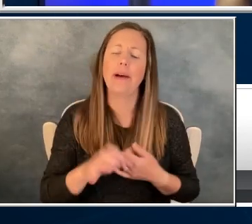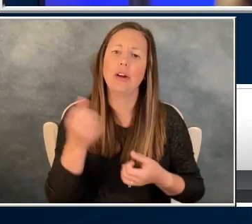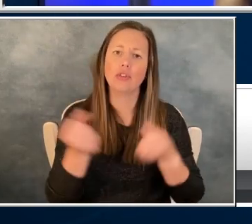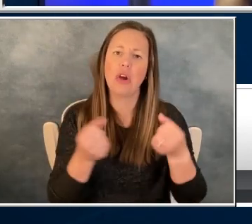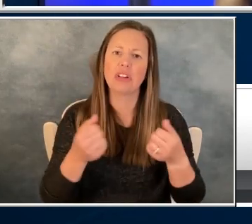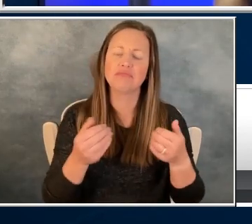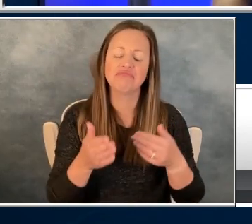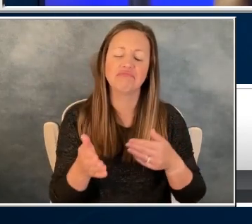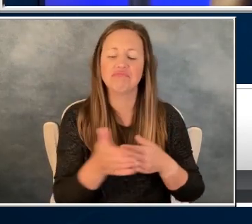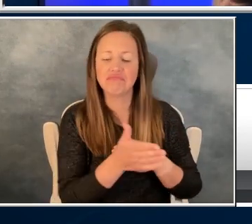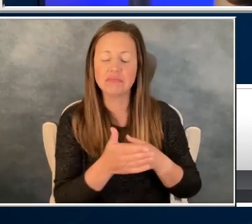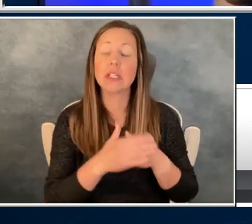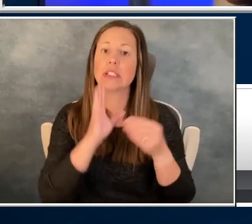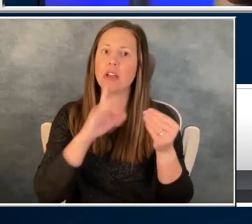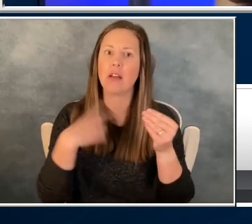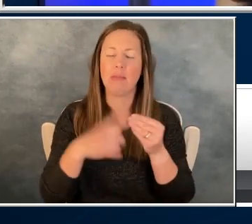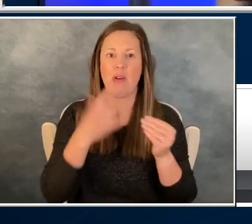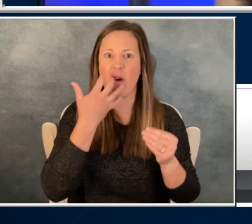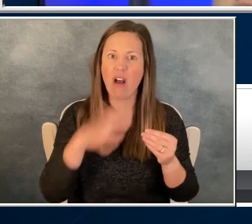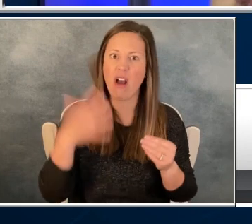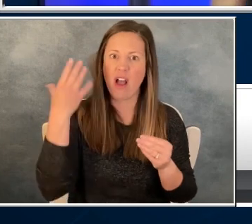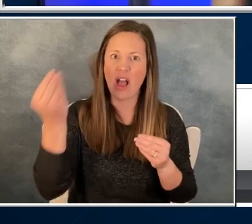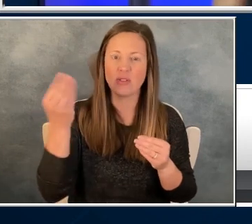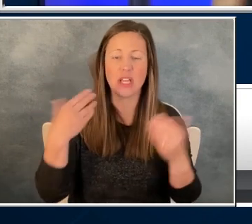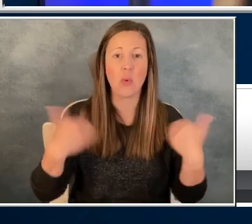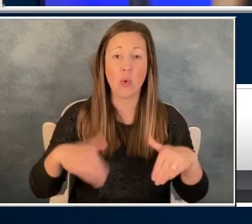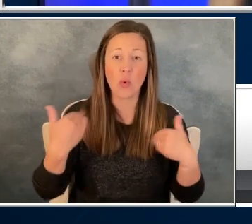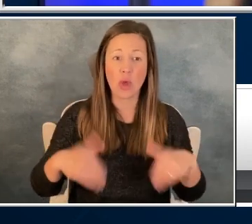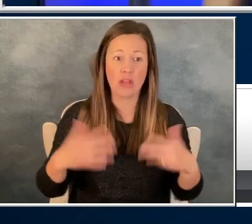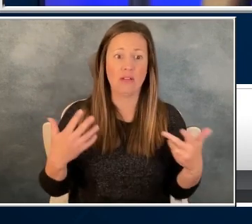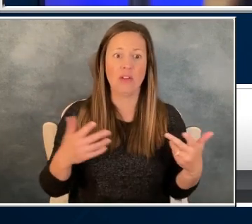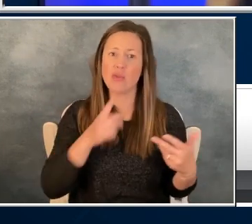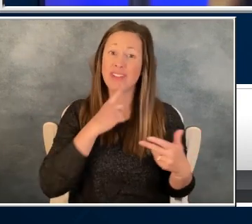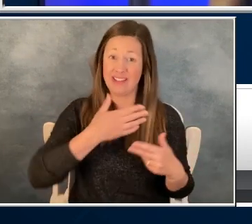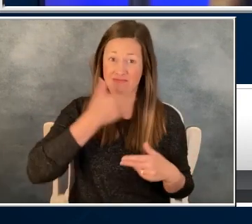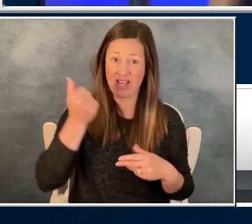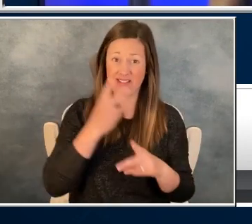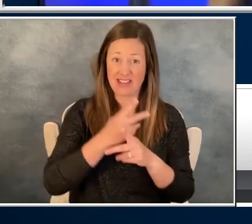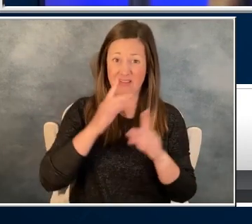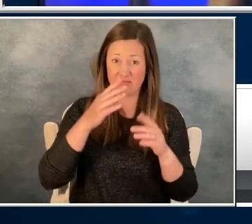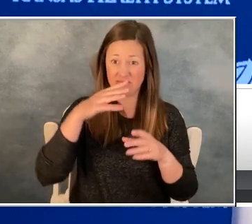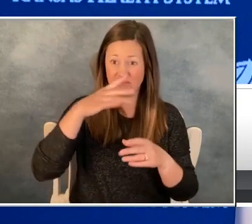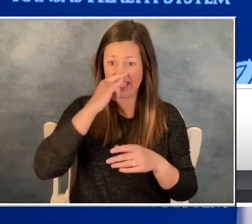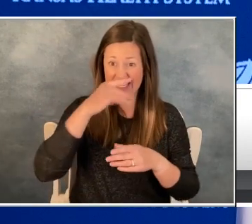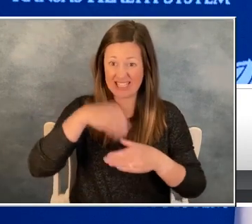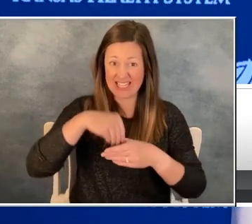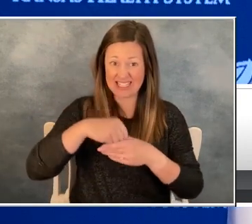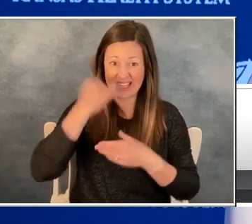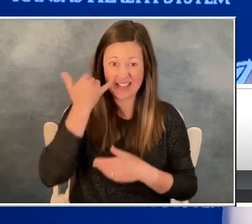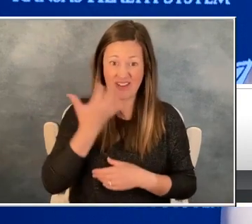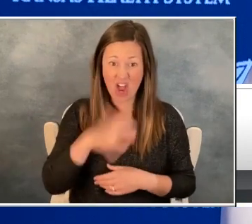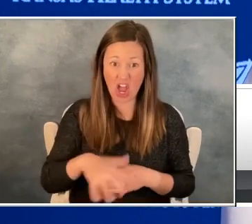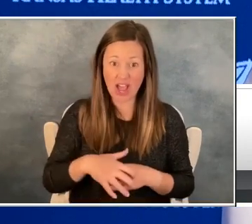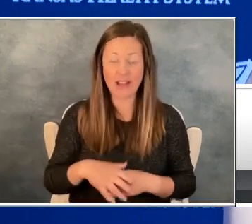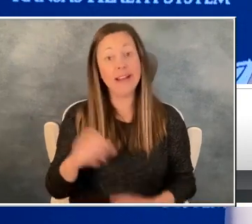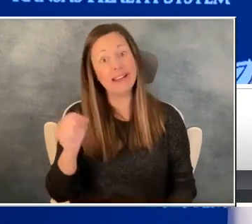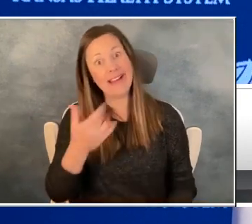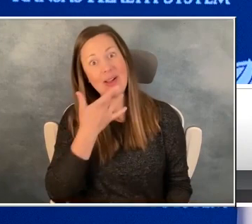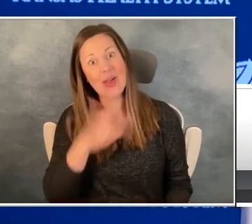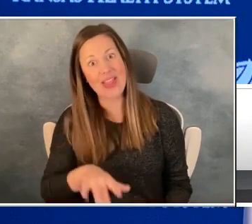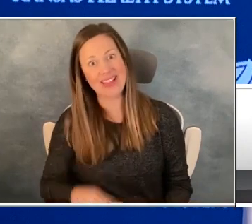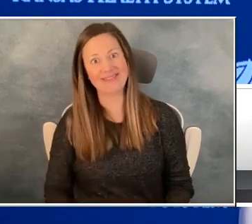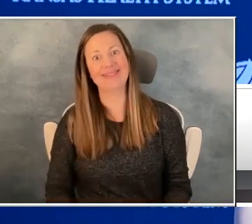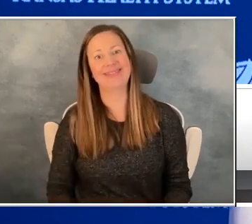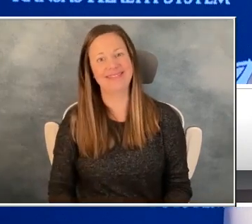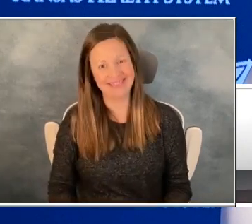is outside. Is there ever a temperature when it's just best to keep kids inside? Yeah, good luck, especially in the summertime, to